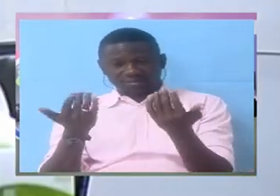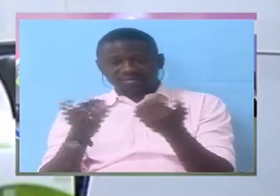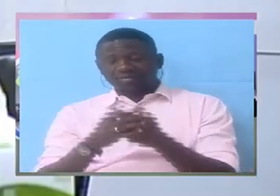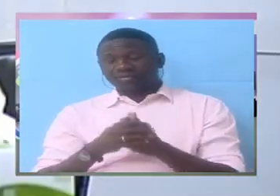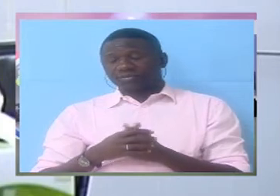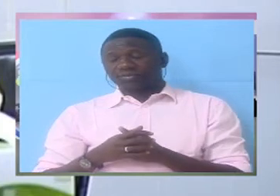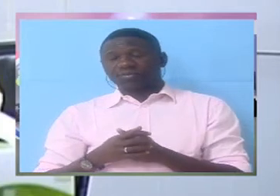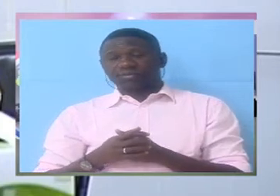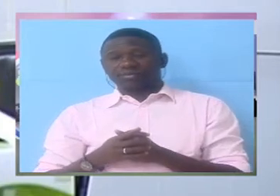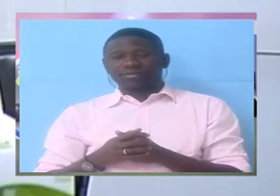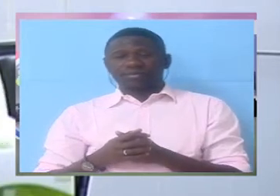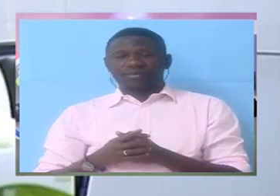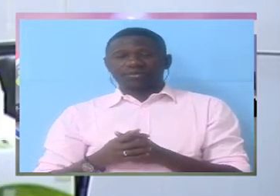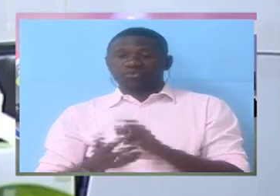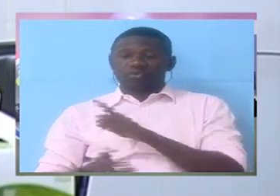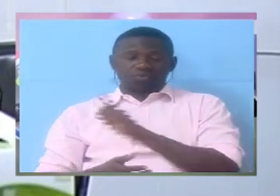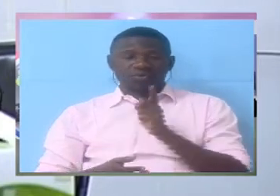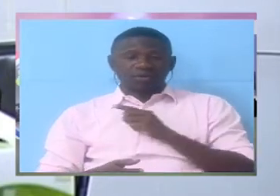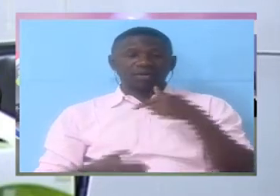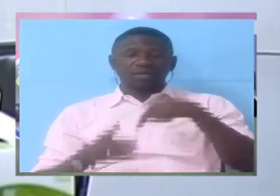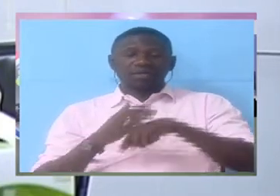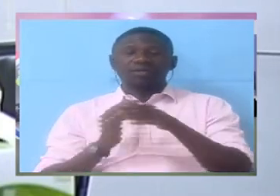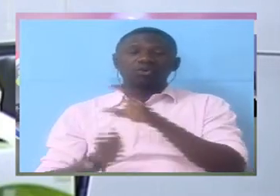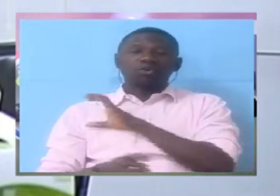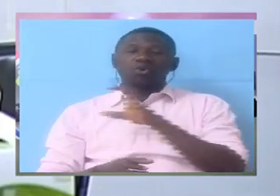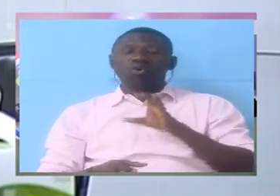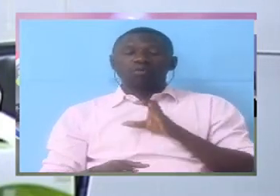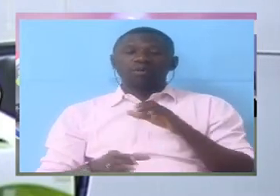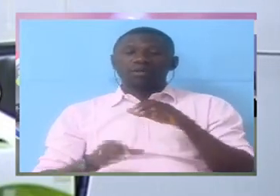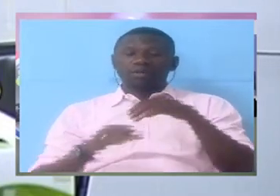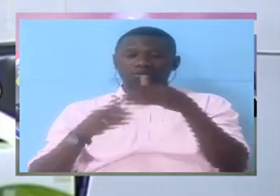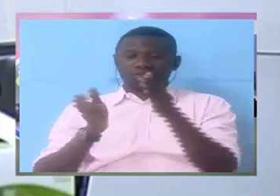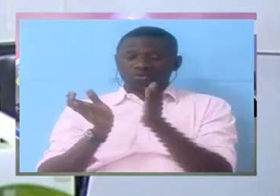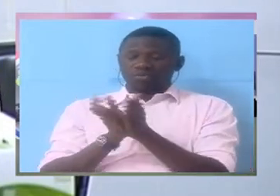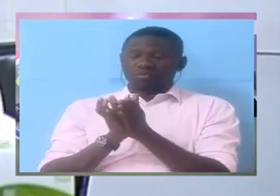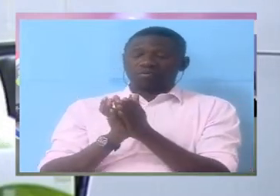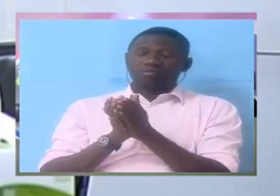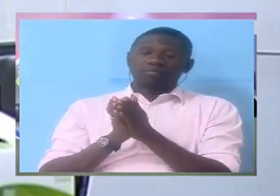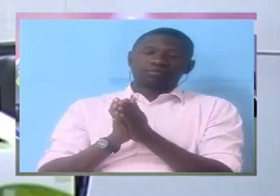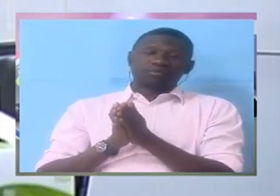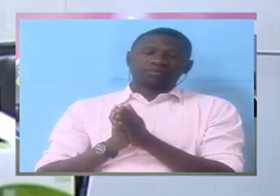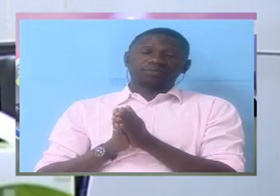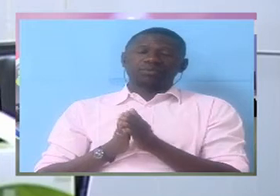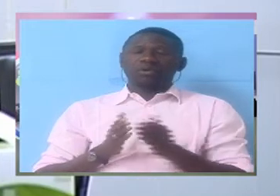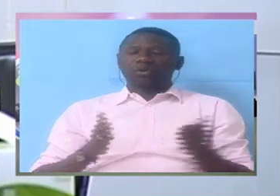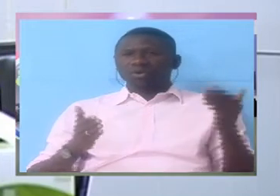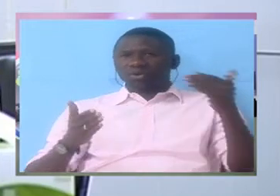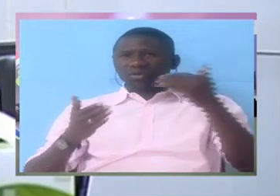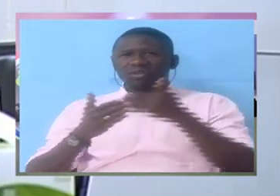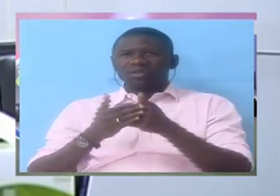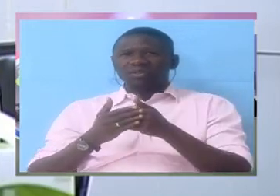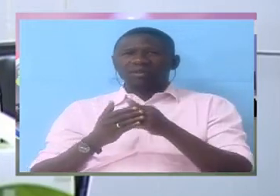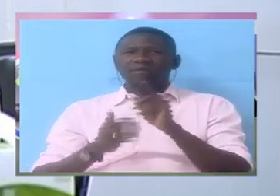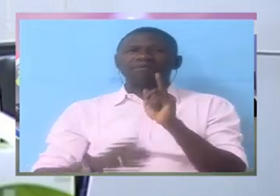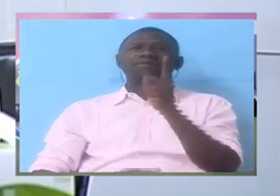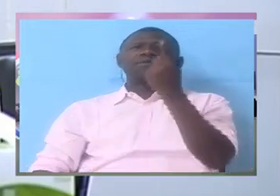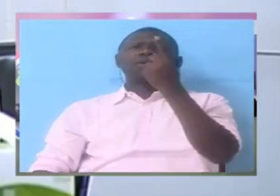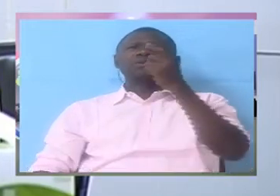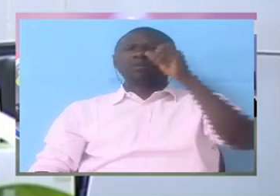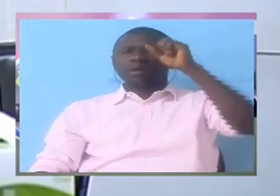So we were in that committee. Meo committee okono. Until I think the first president who